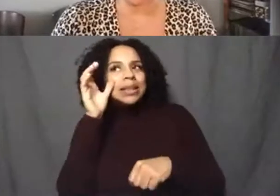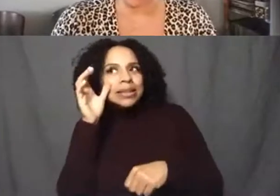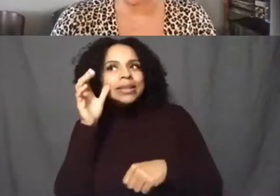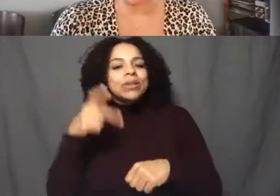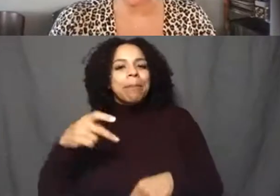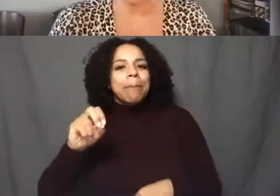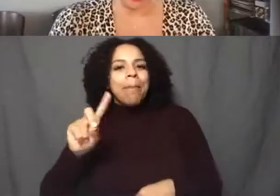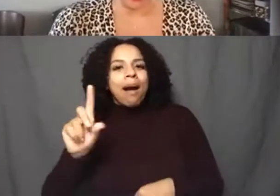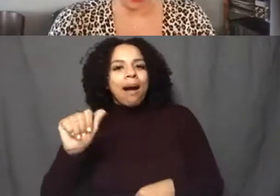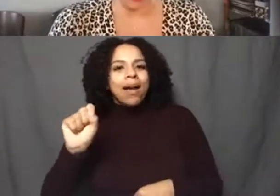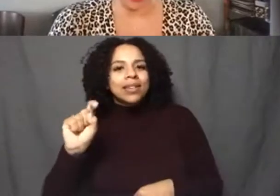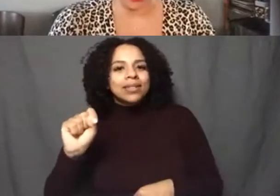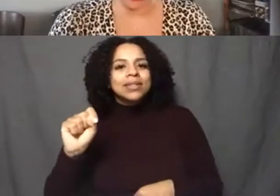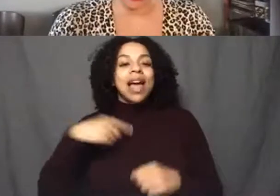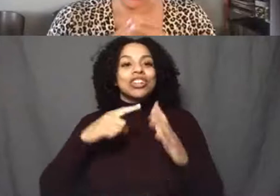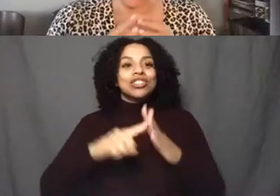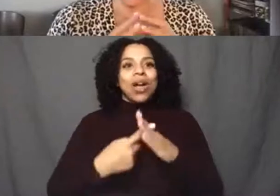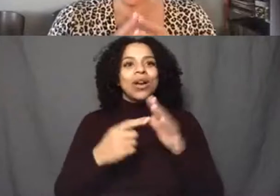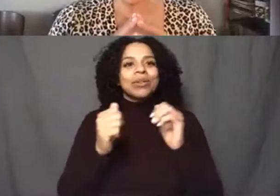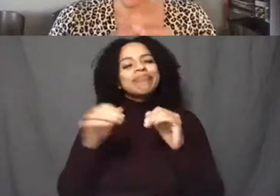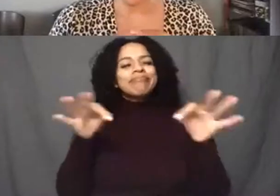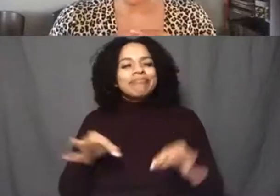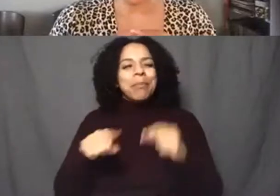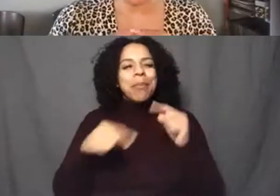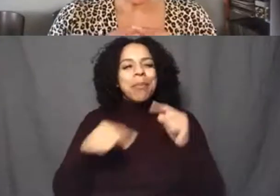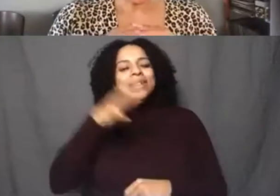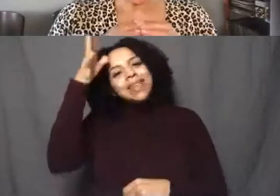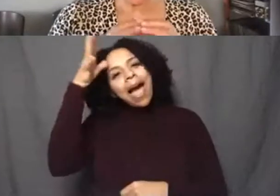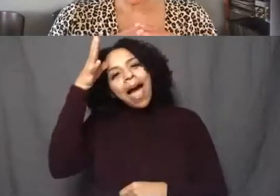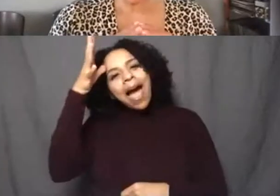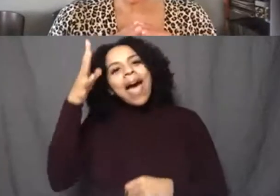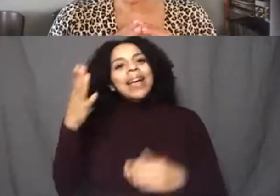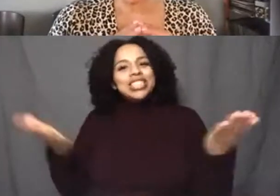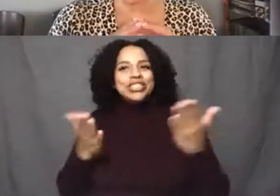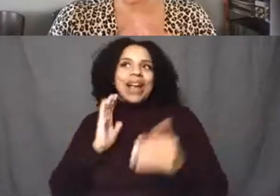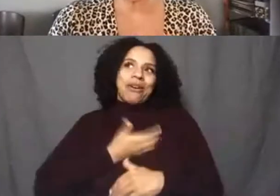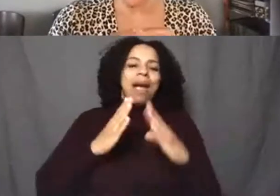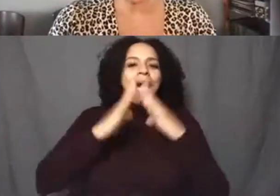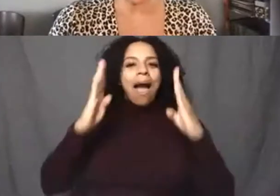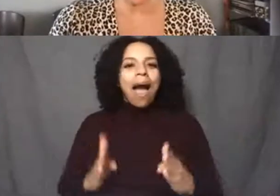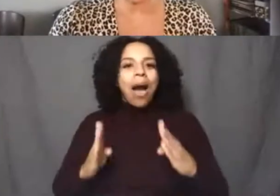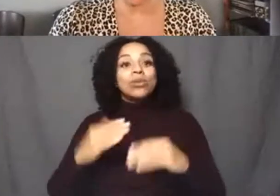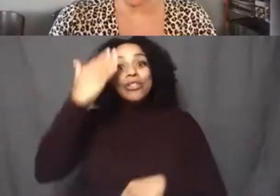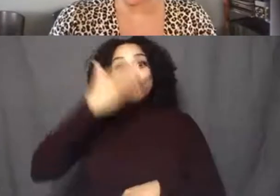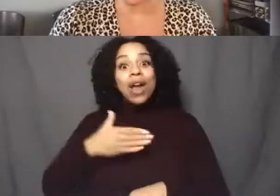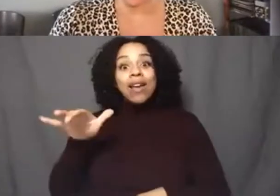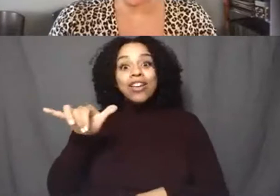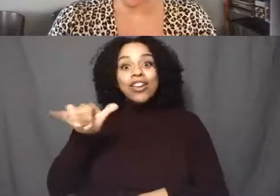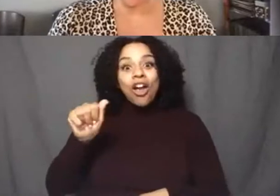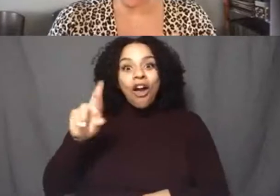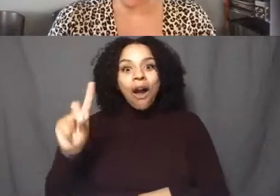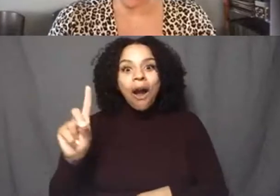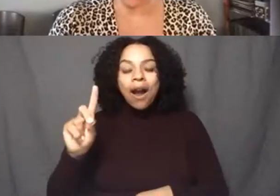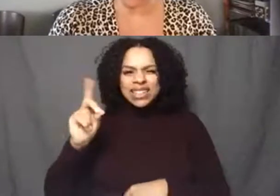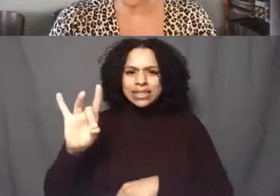my dad flying this American flag in our front yard and how really conflicted and embarrassed I was that